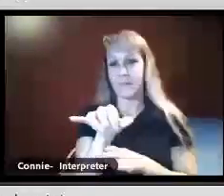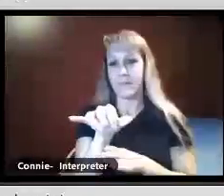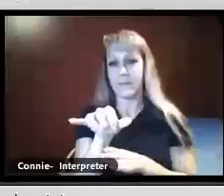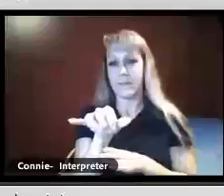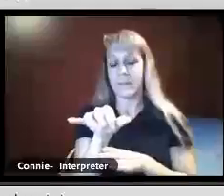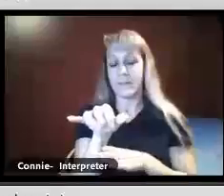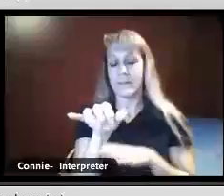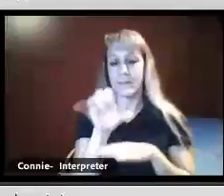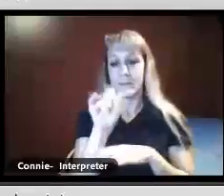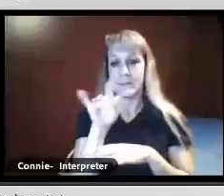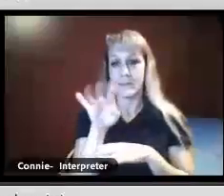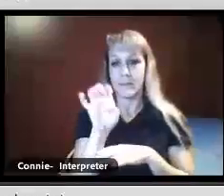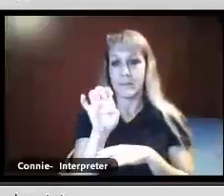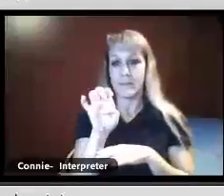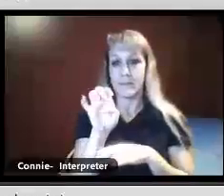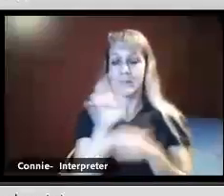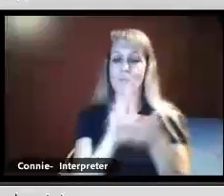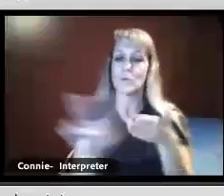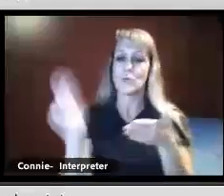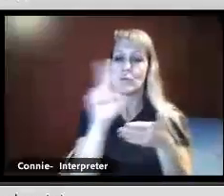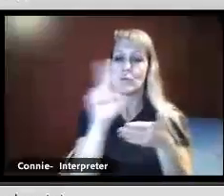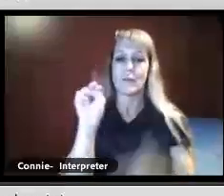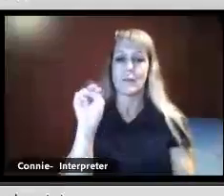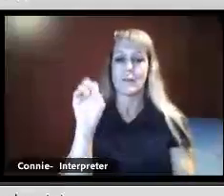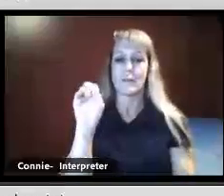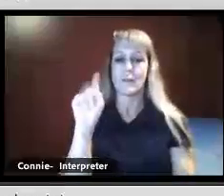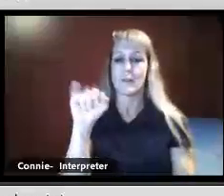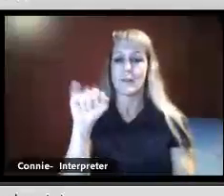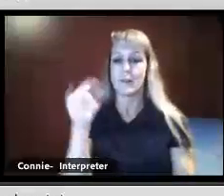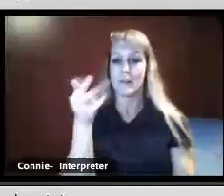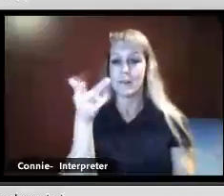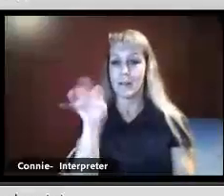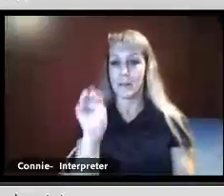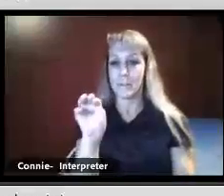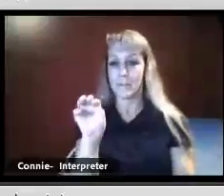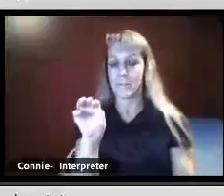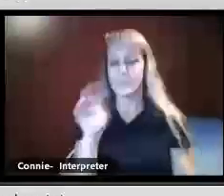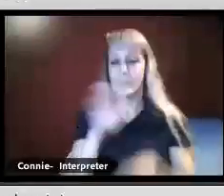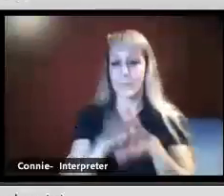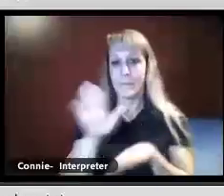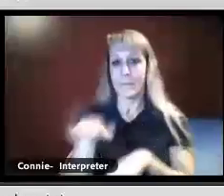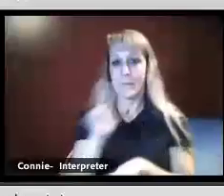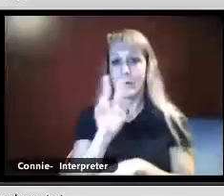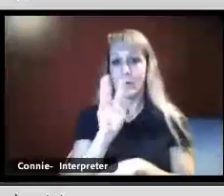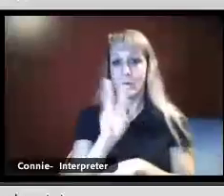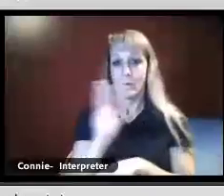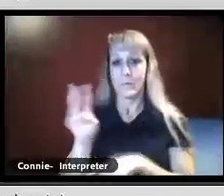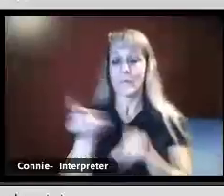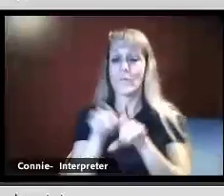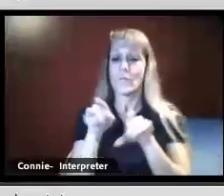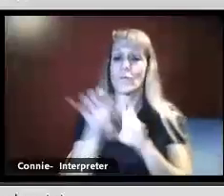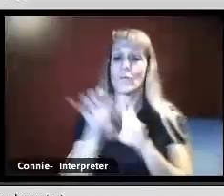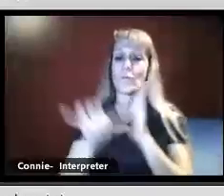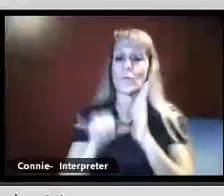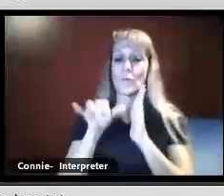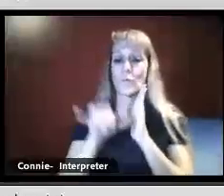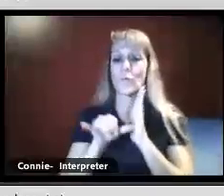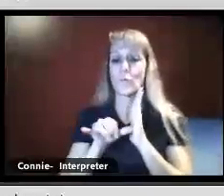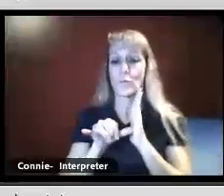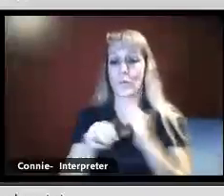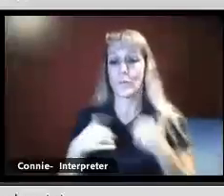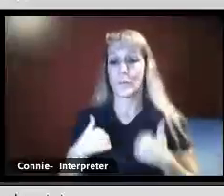site, which is from the University of Nottingham, not only does it reside on its website, but it has a YouTube channel.